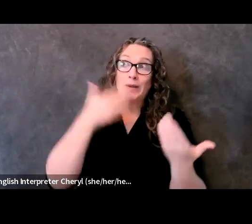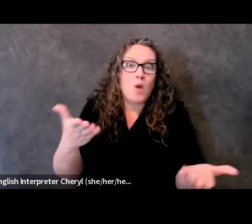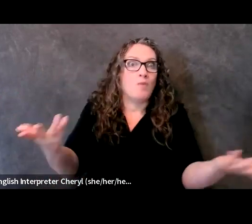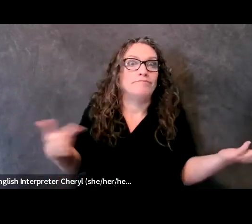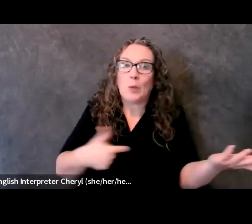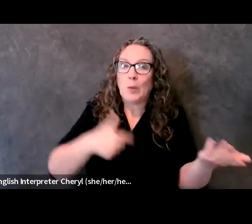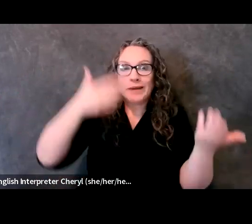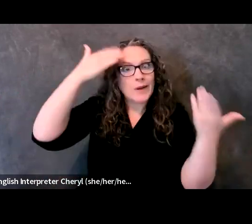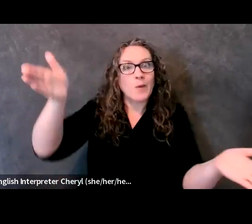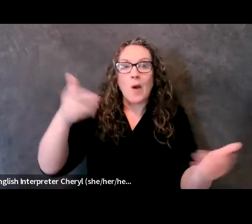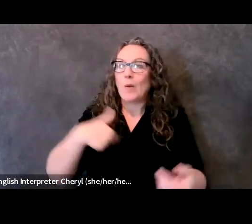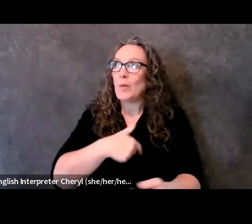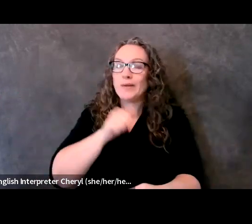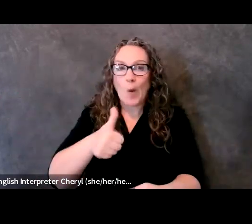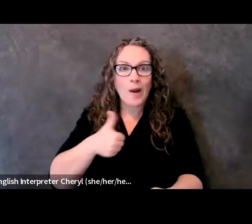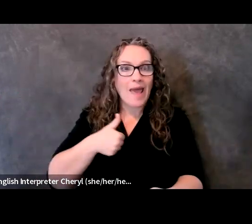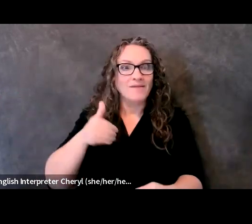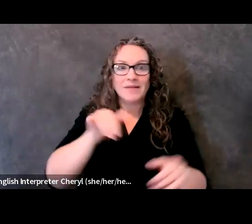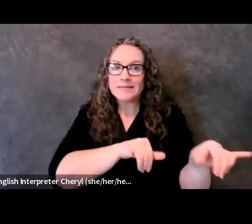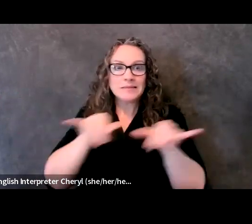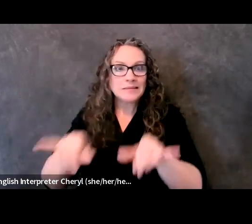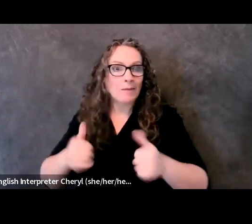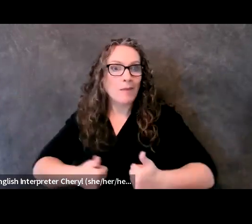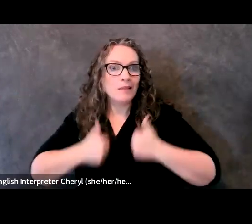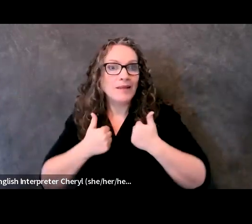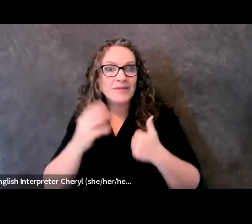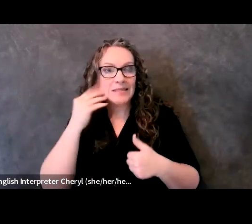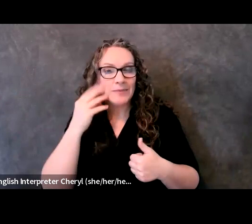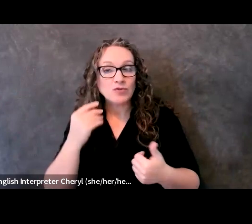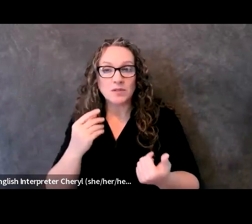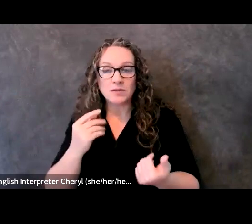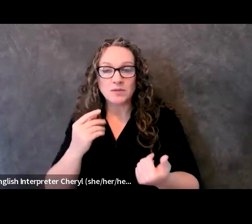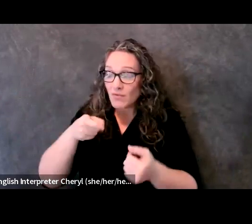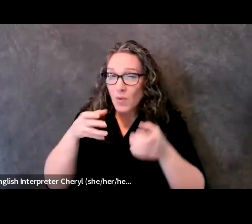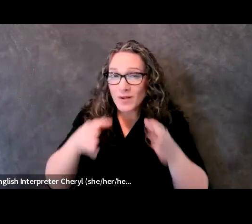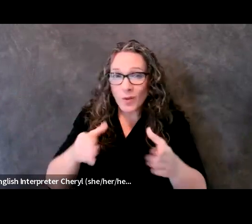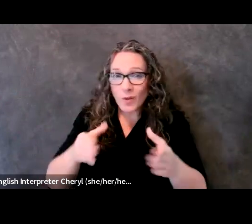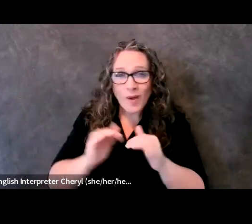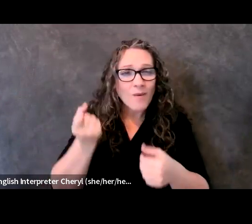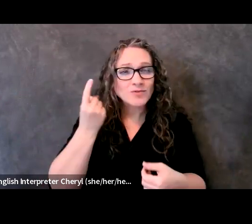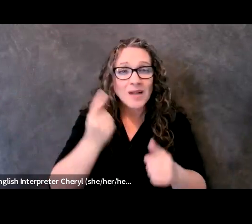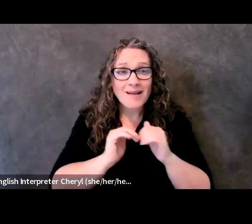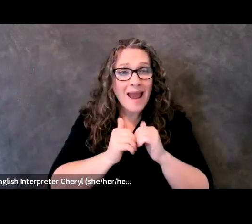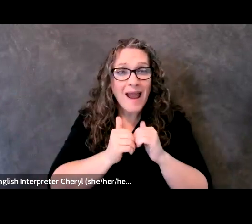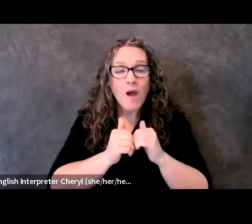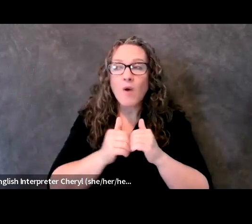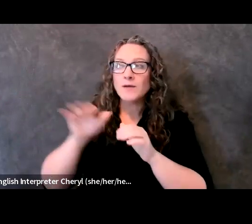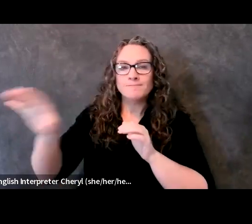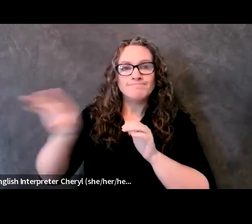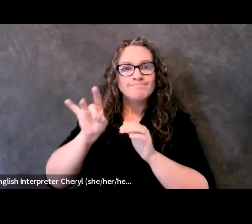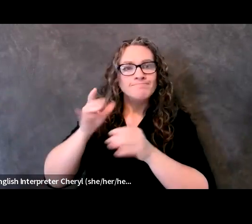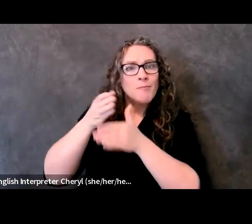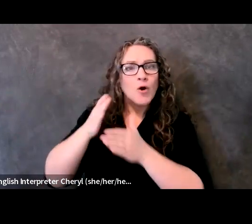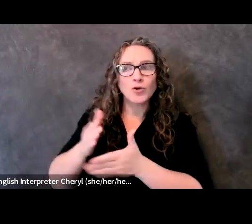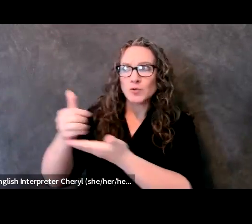a person with lived experience. And the only way we're going to be able to understand that is by having partners help us